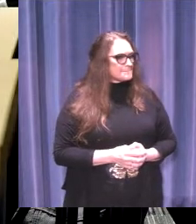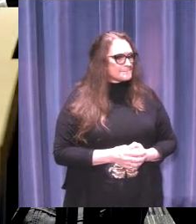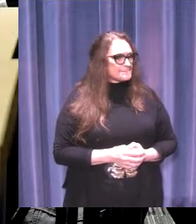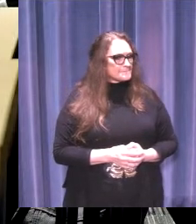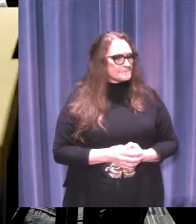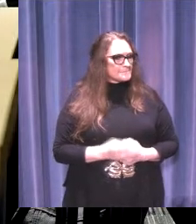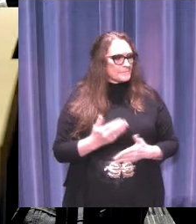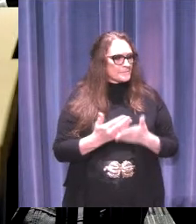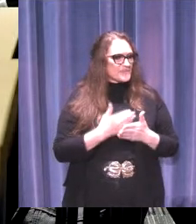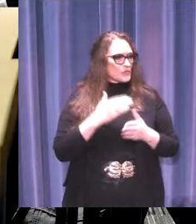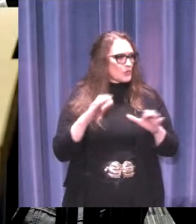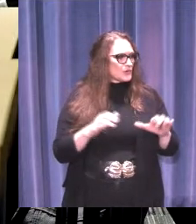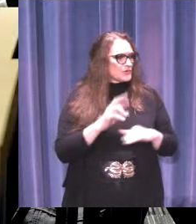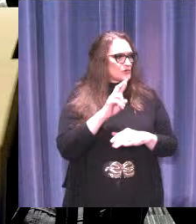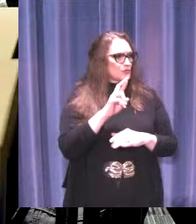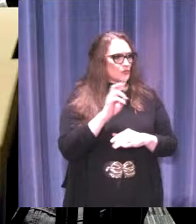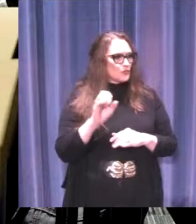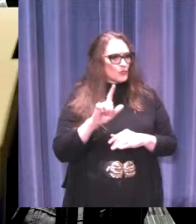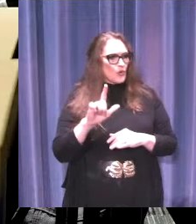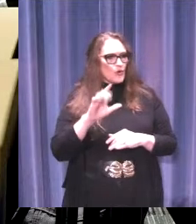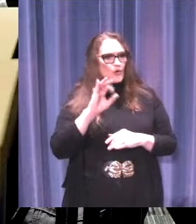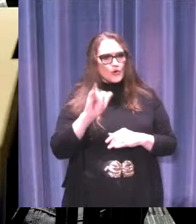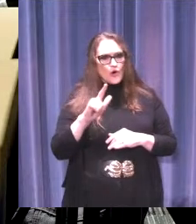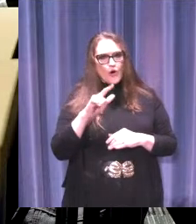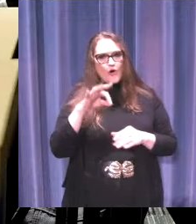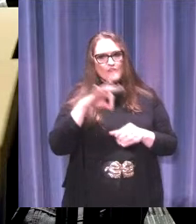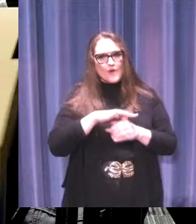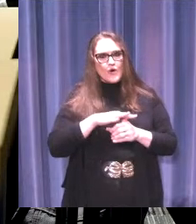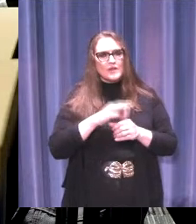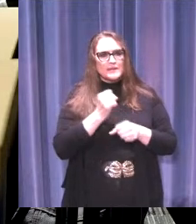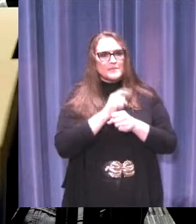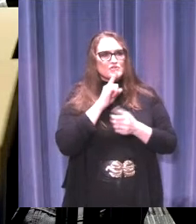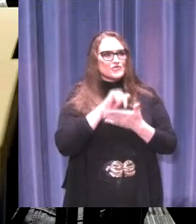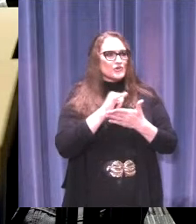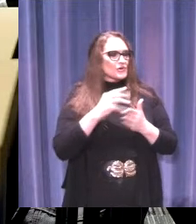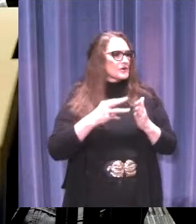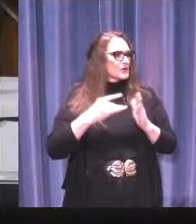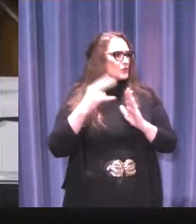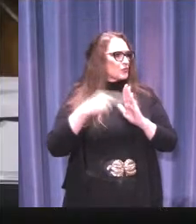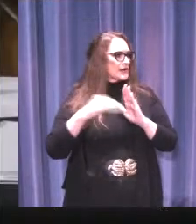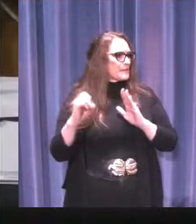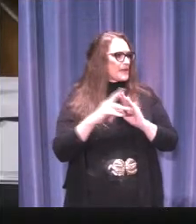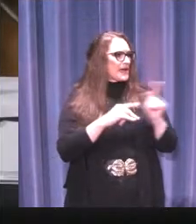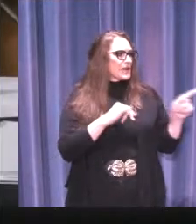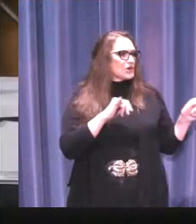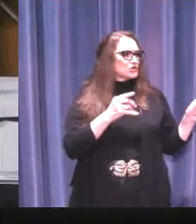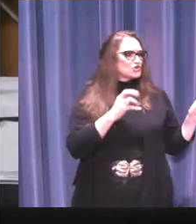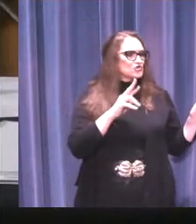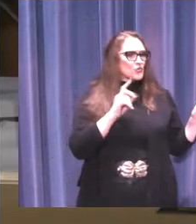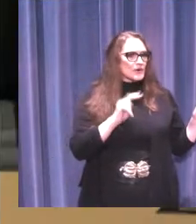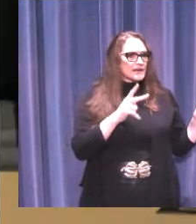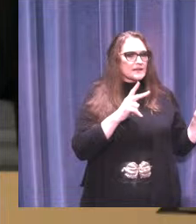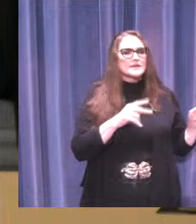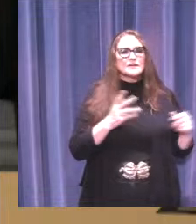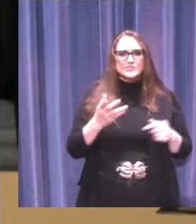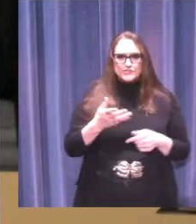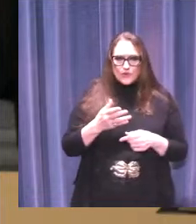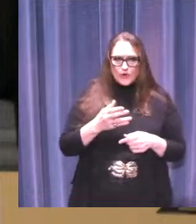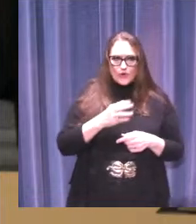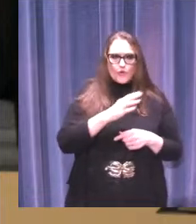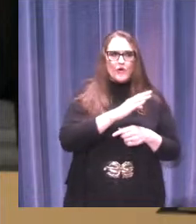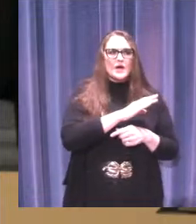Before we do a roll call vote, let's make sure we read it back. Jordan, please. So Trustee